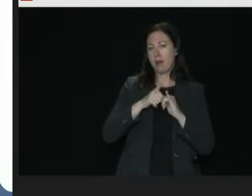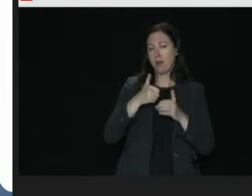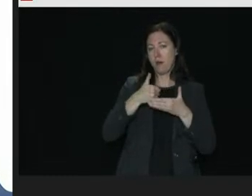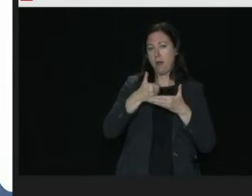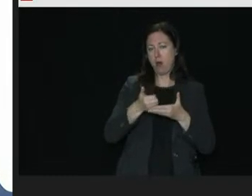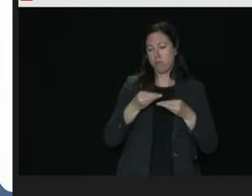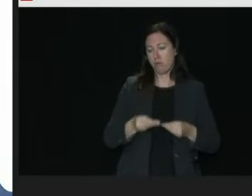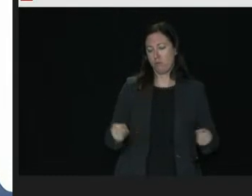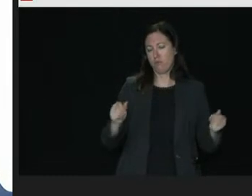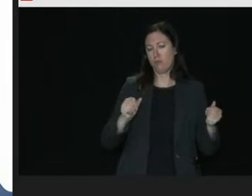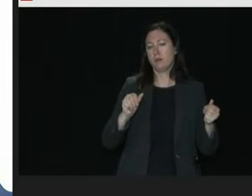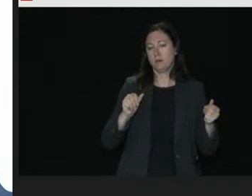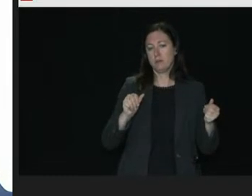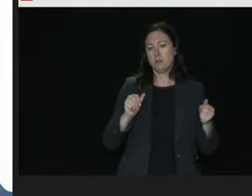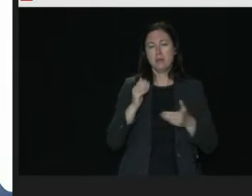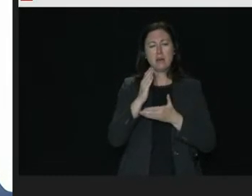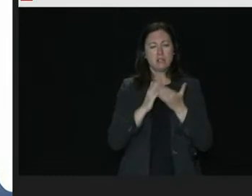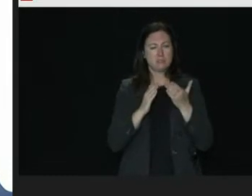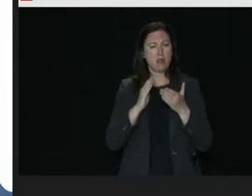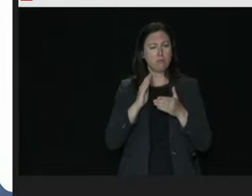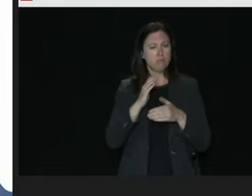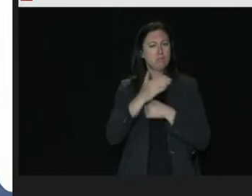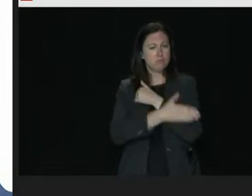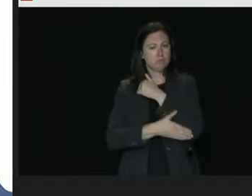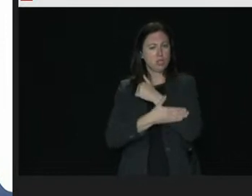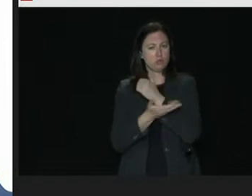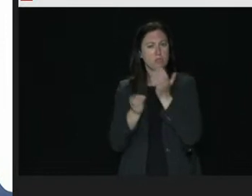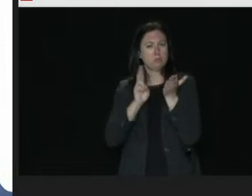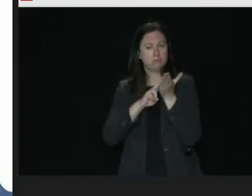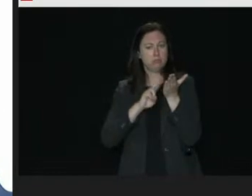other countries are signing deals with Merck,